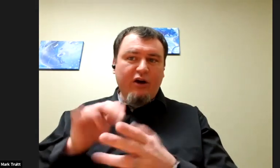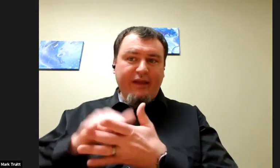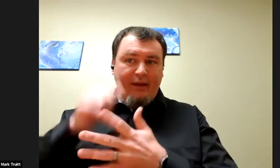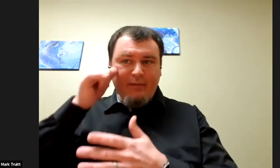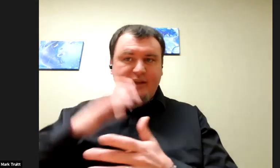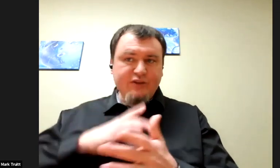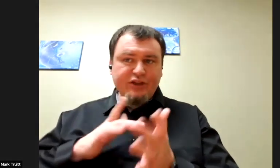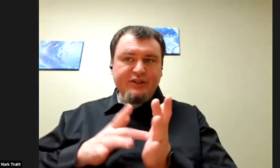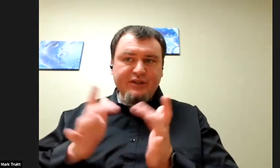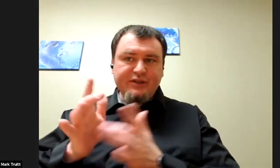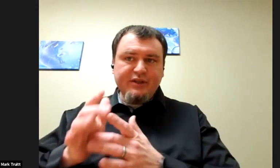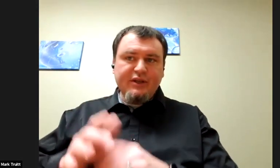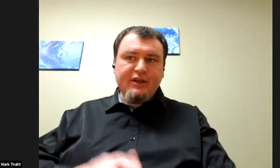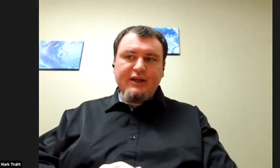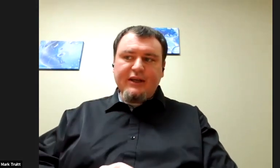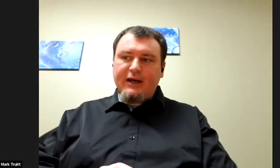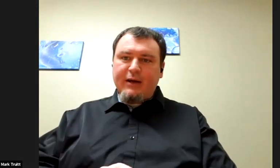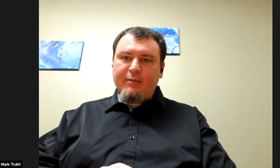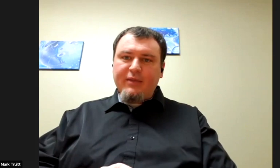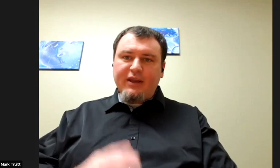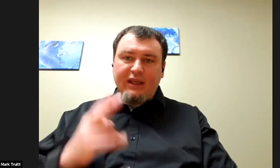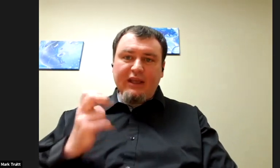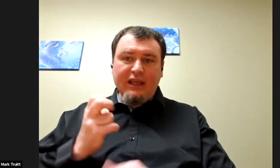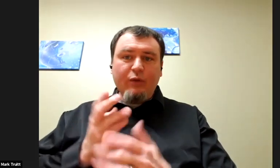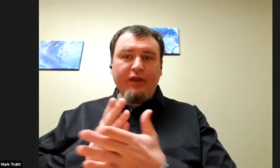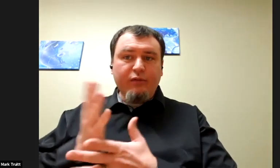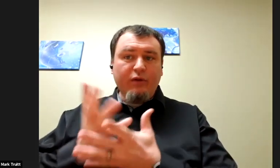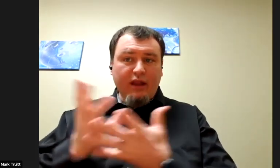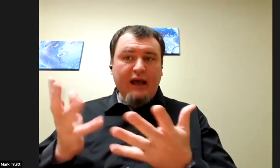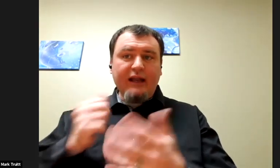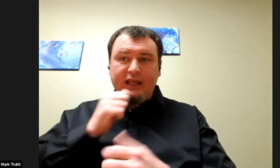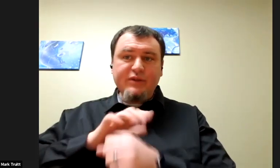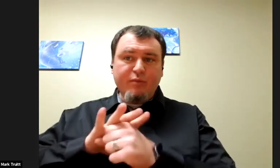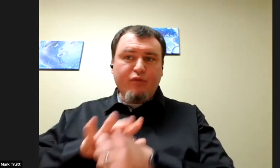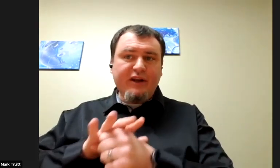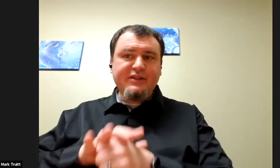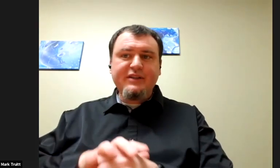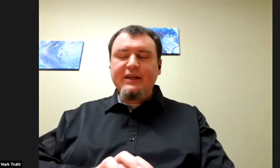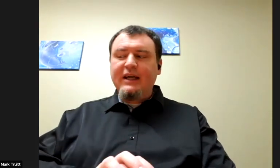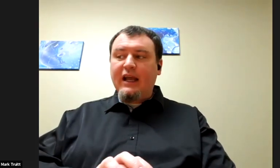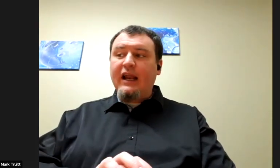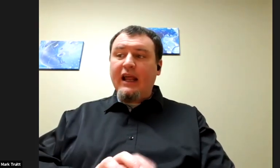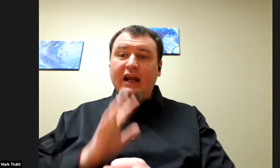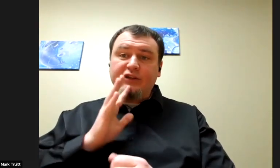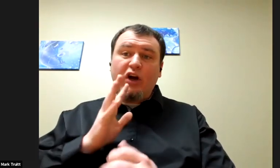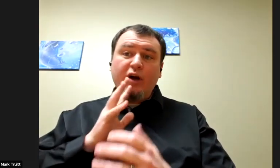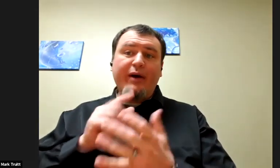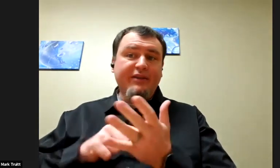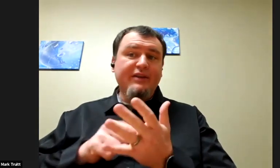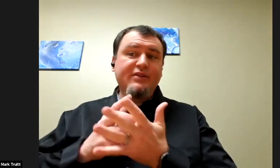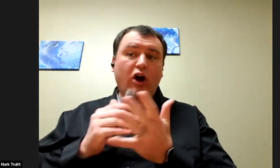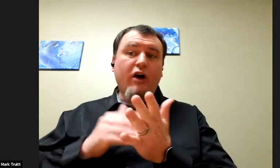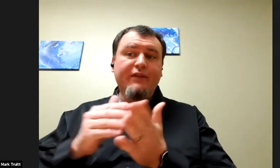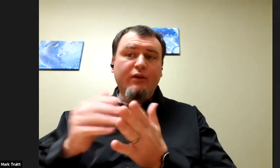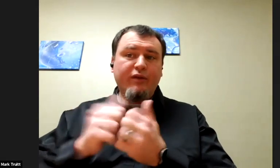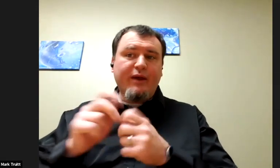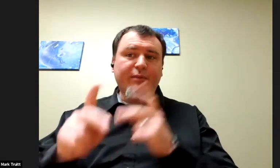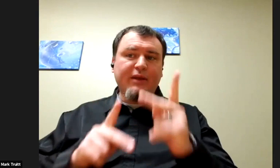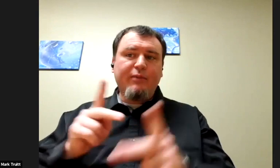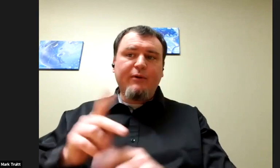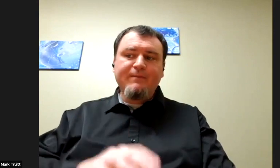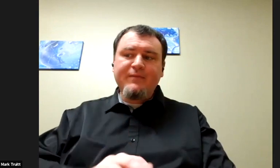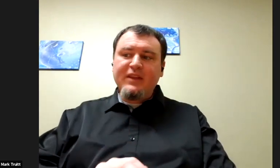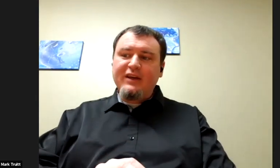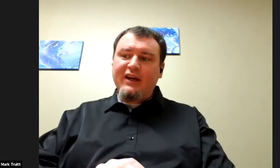and I call that man Jesus. He went through a lot. He was oppressed, and I talk about this often with